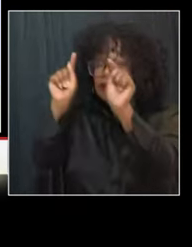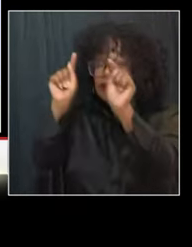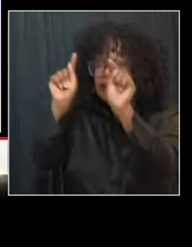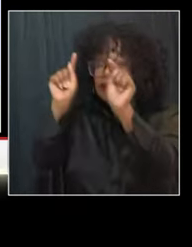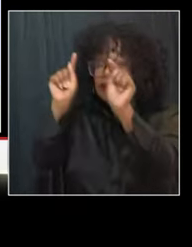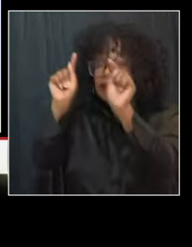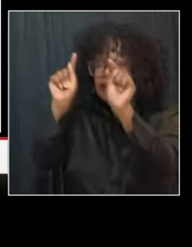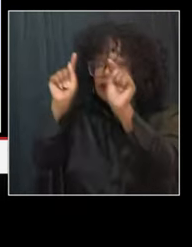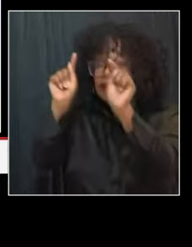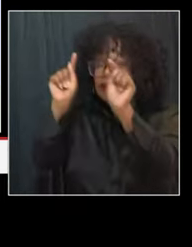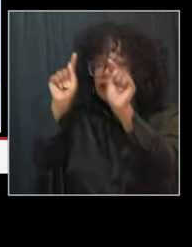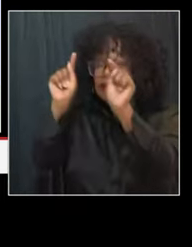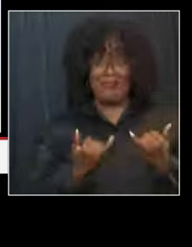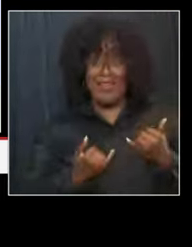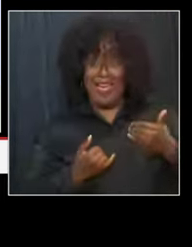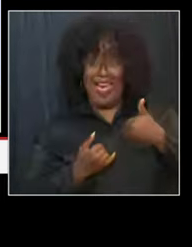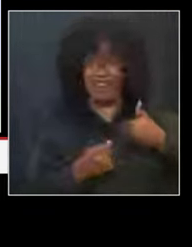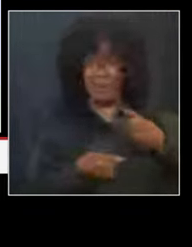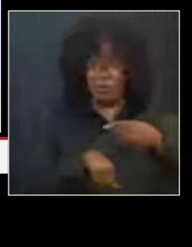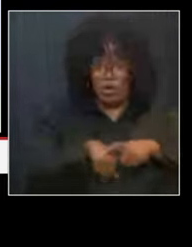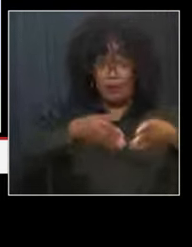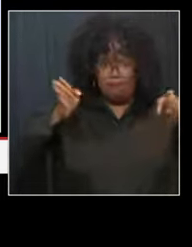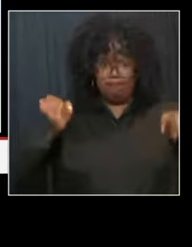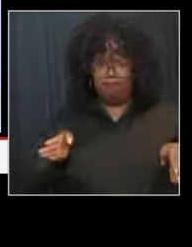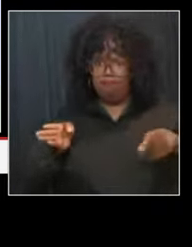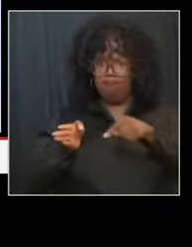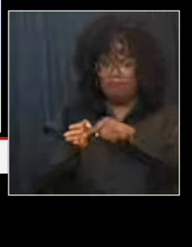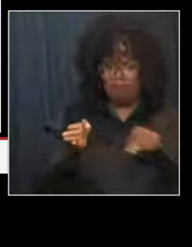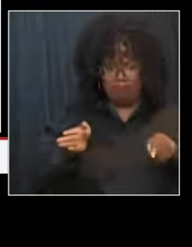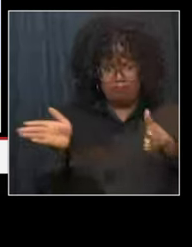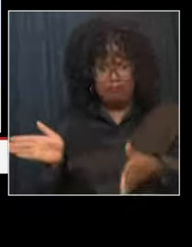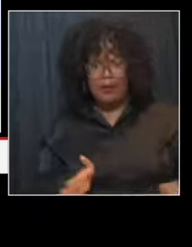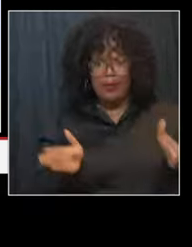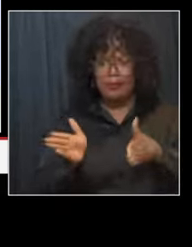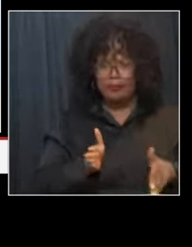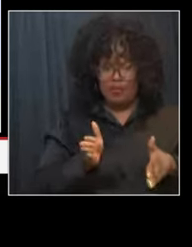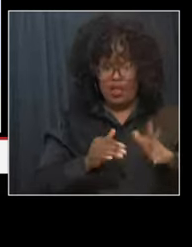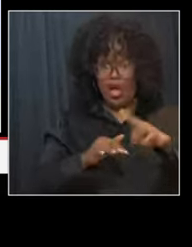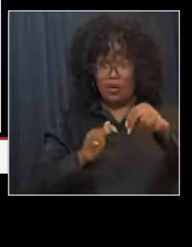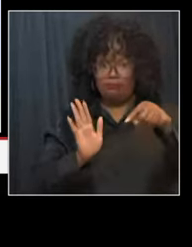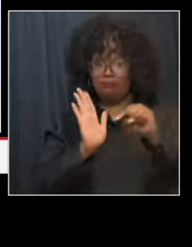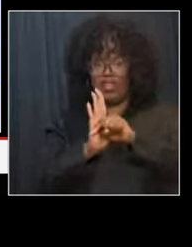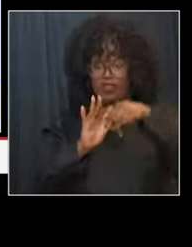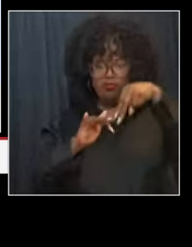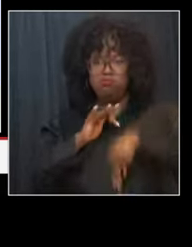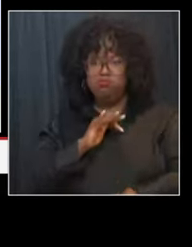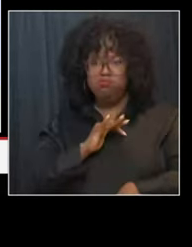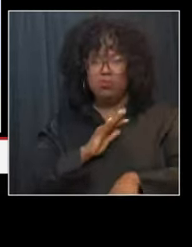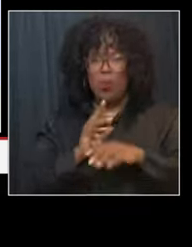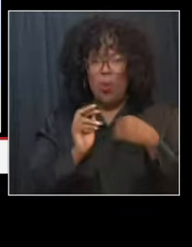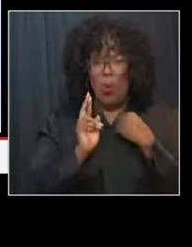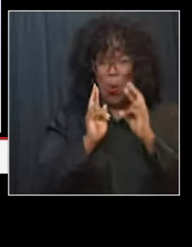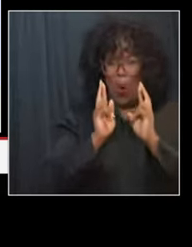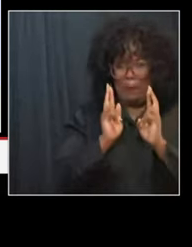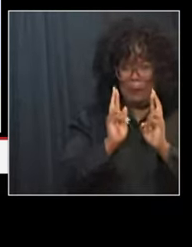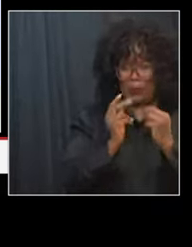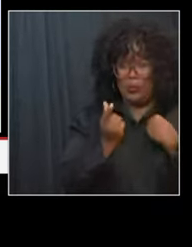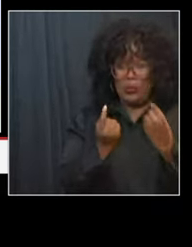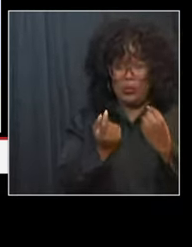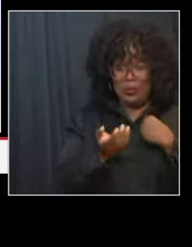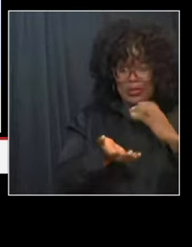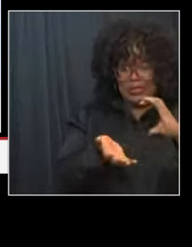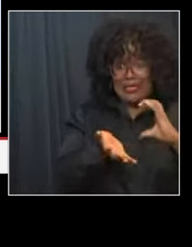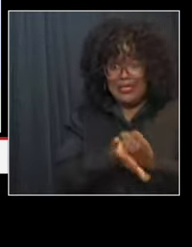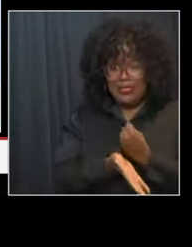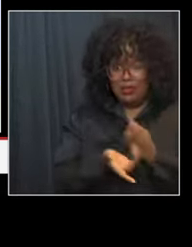of a financial deficit. So I hope as we move into next year, we can partner with you and the administration